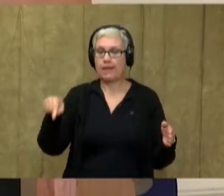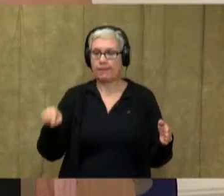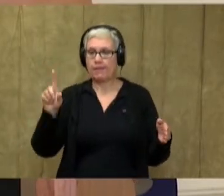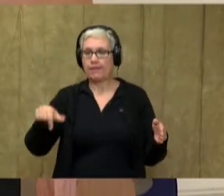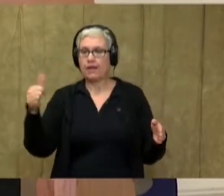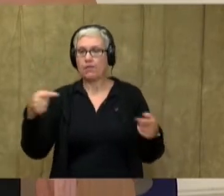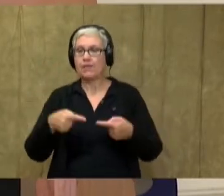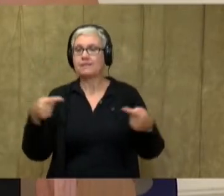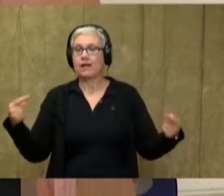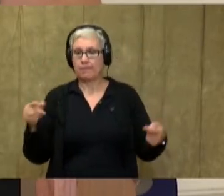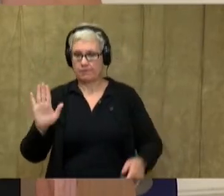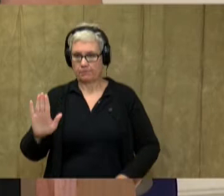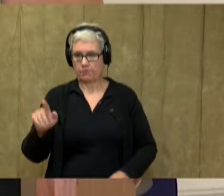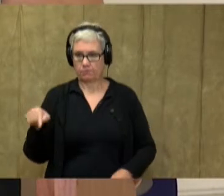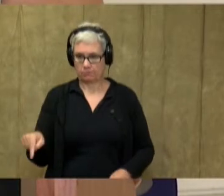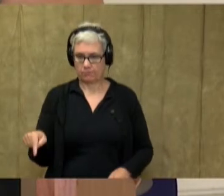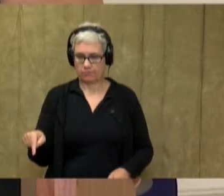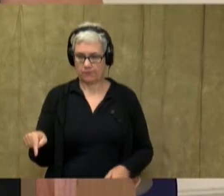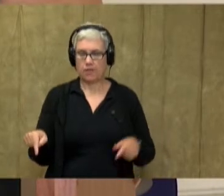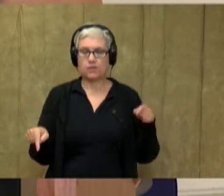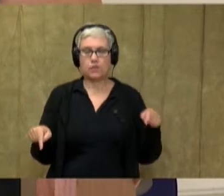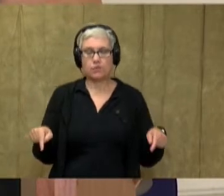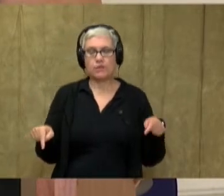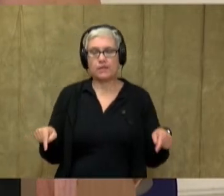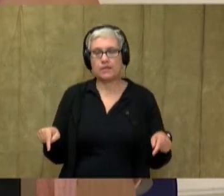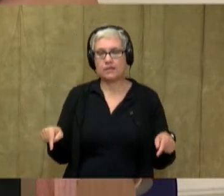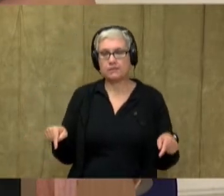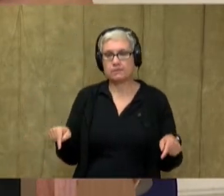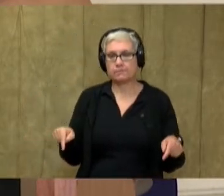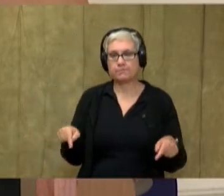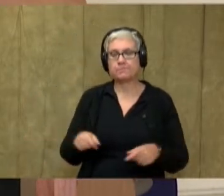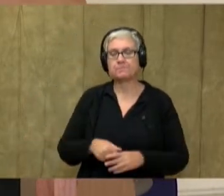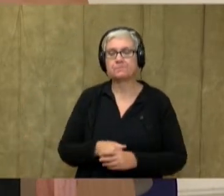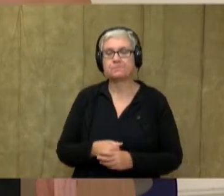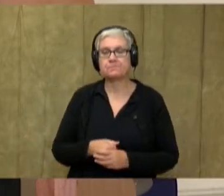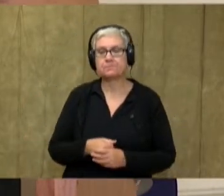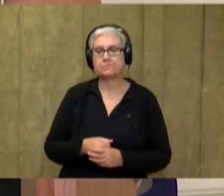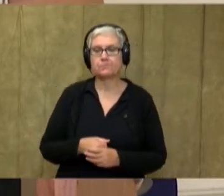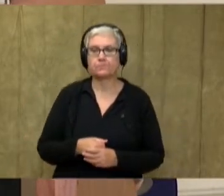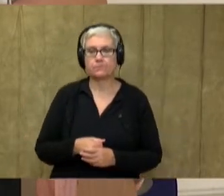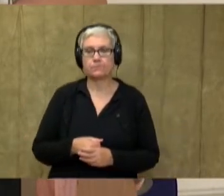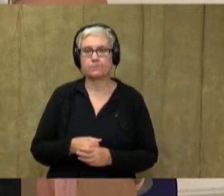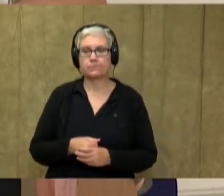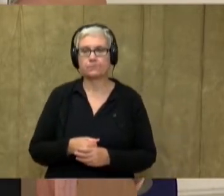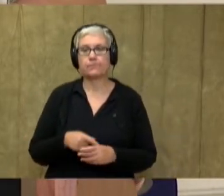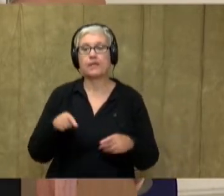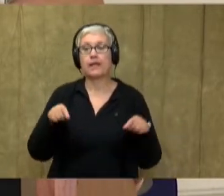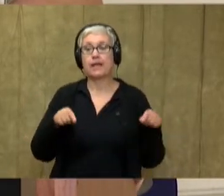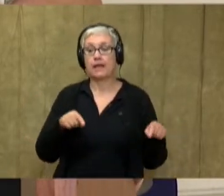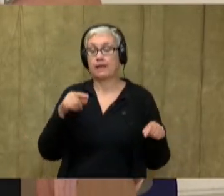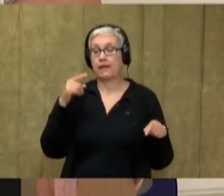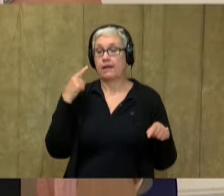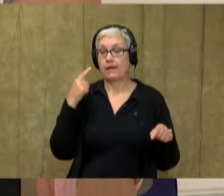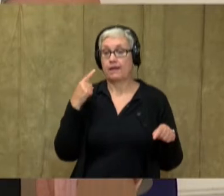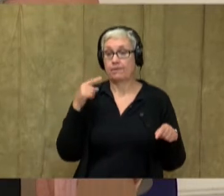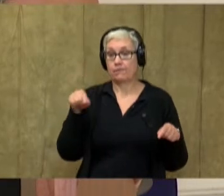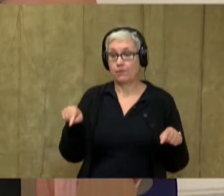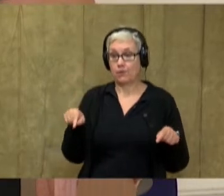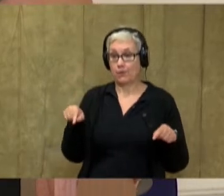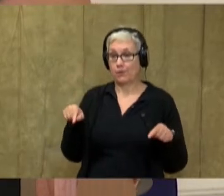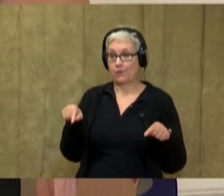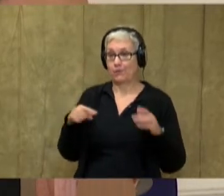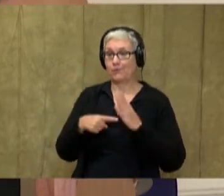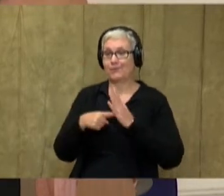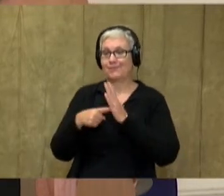your argument to try to debunk your claim? All right? So if you address it before they do, they don't